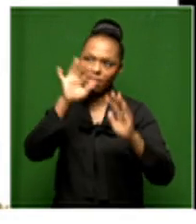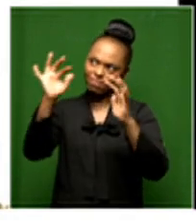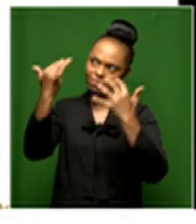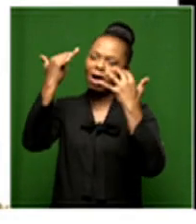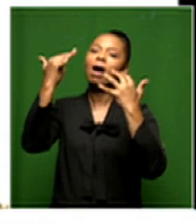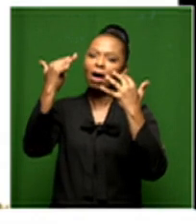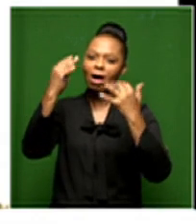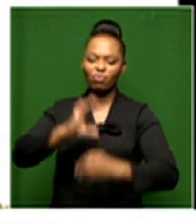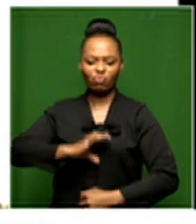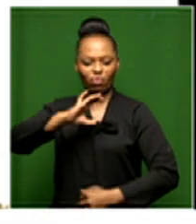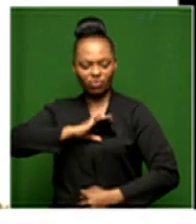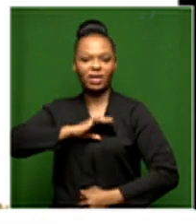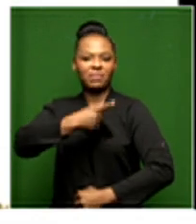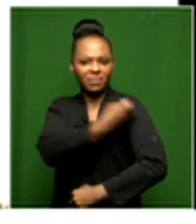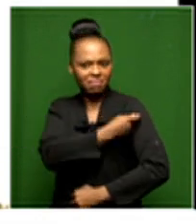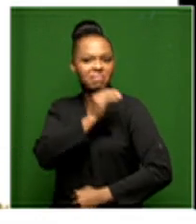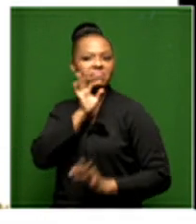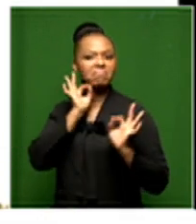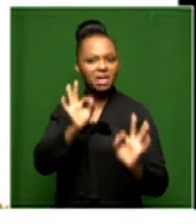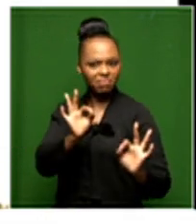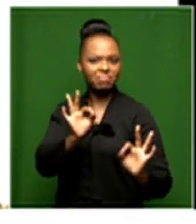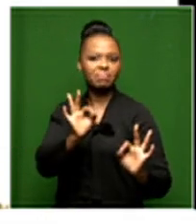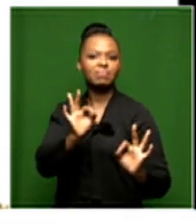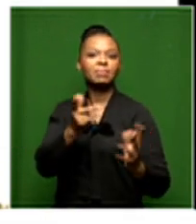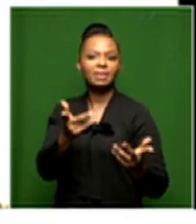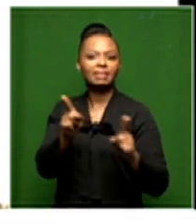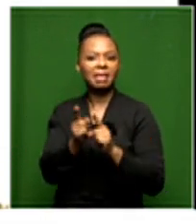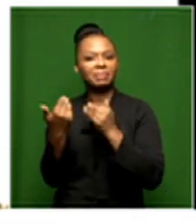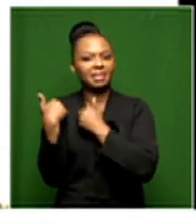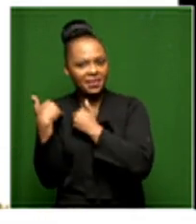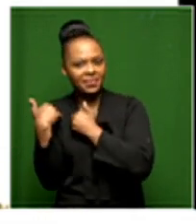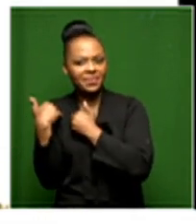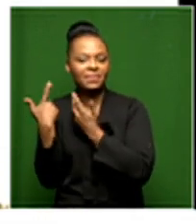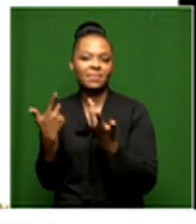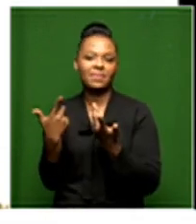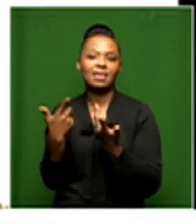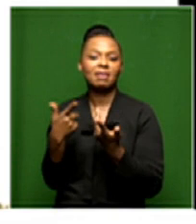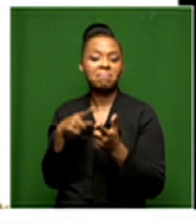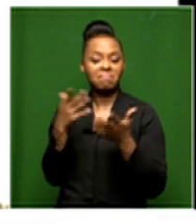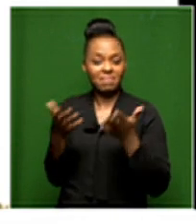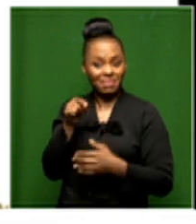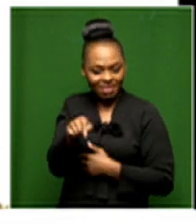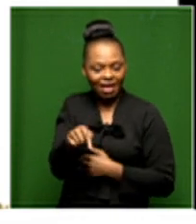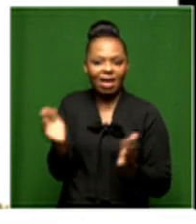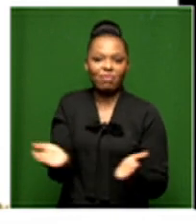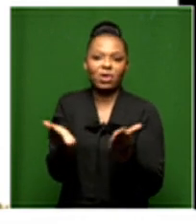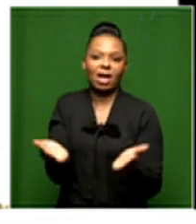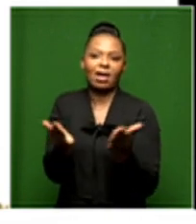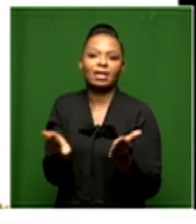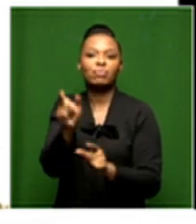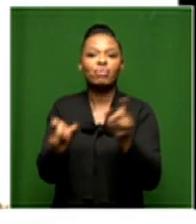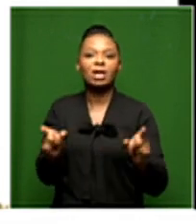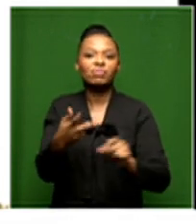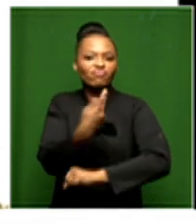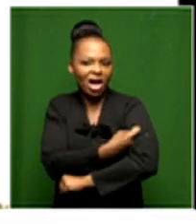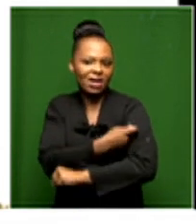this vaccine is effective and safe as well, and we would encourage everyone to do that. I think when